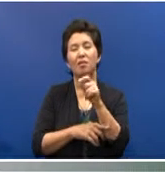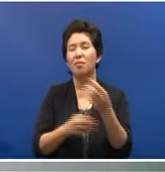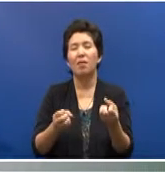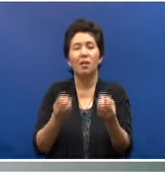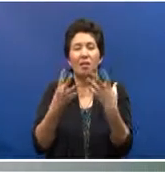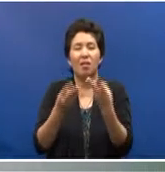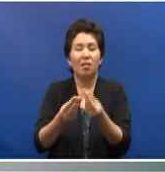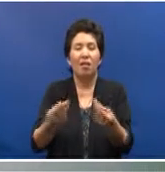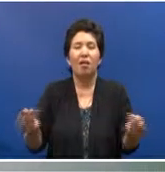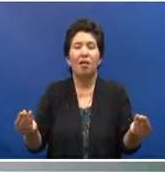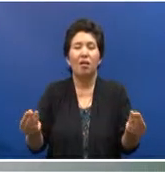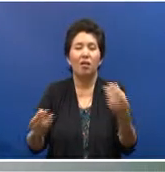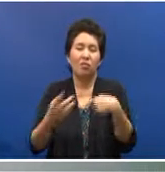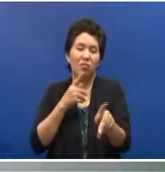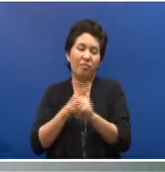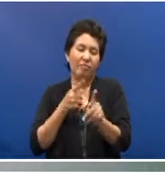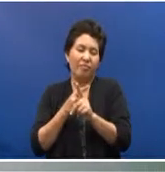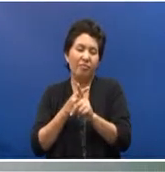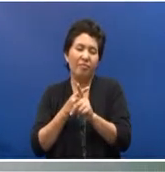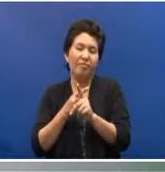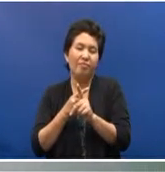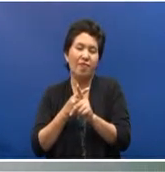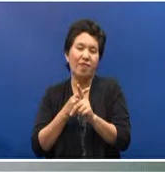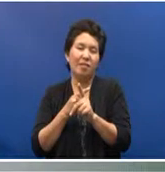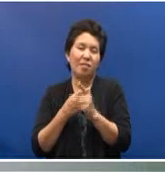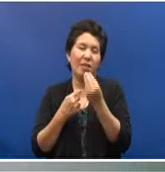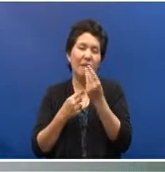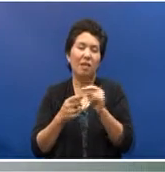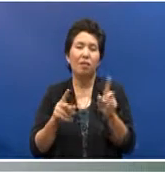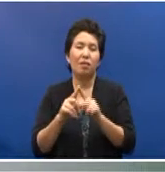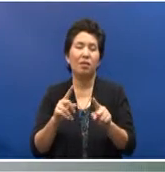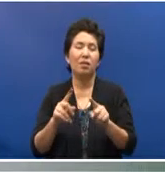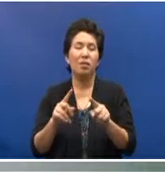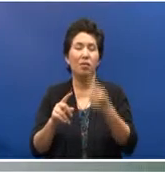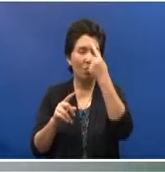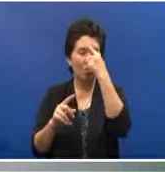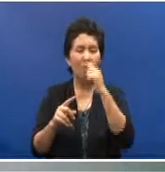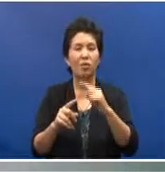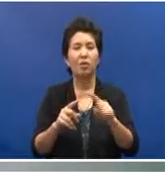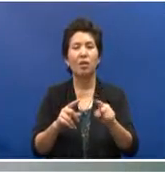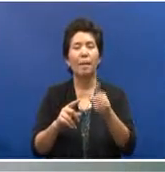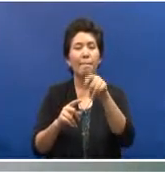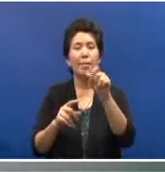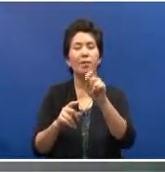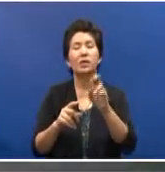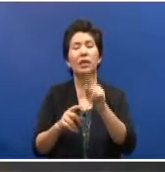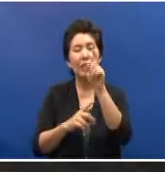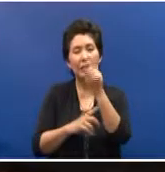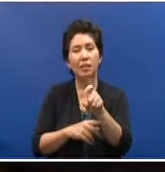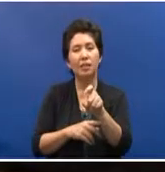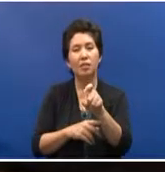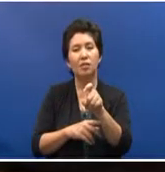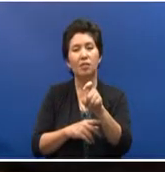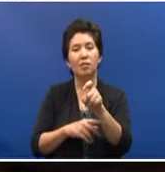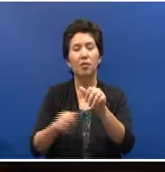land to breed livestock. Okay, but to sustain their way of living, pastoralists need access